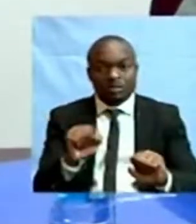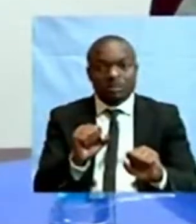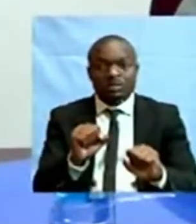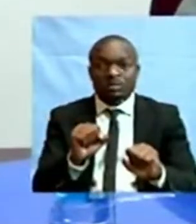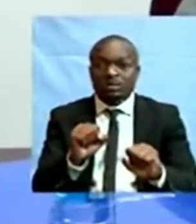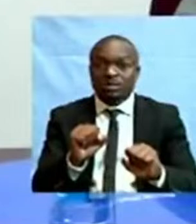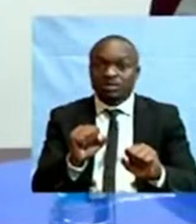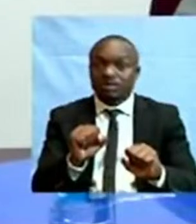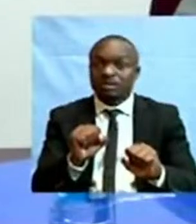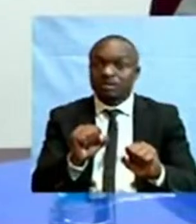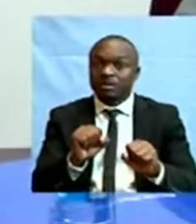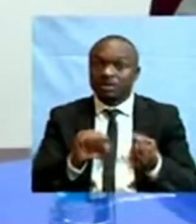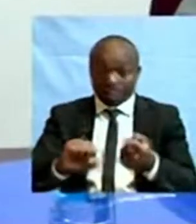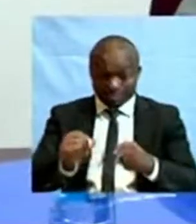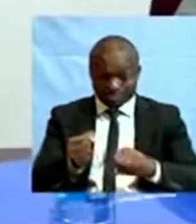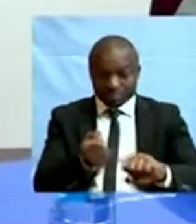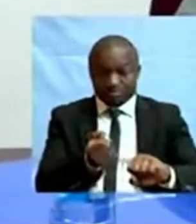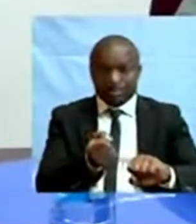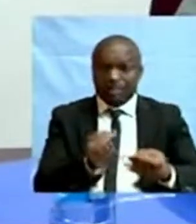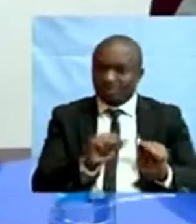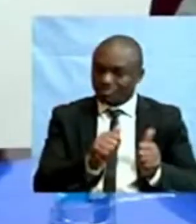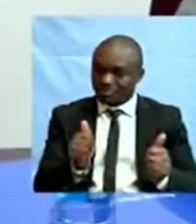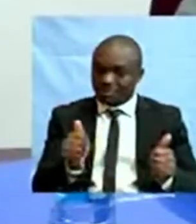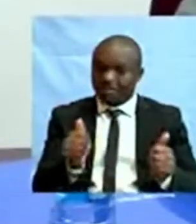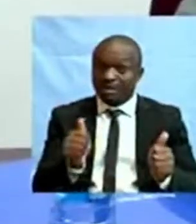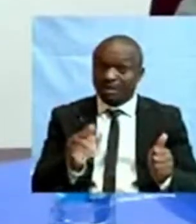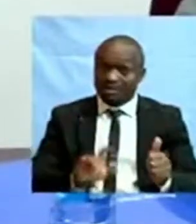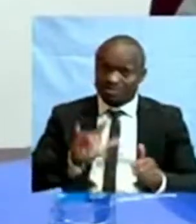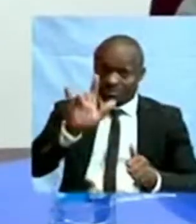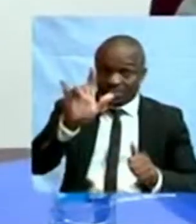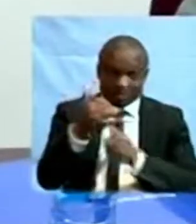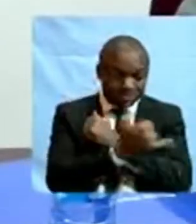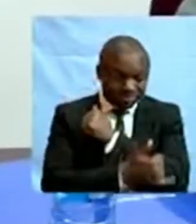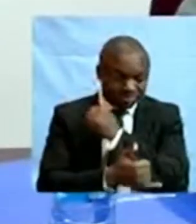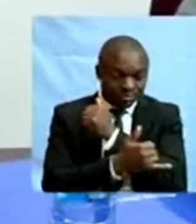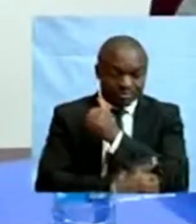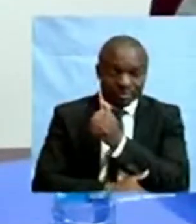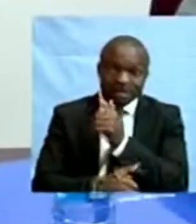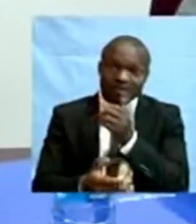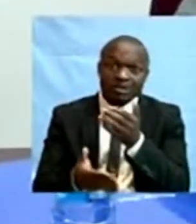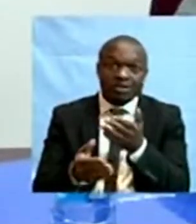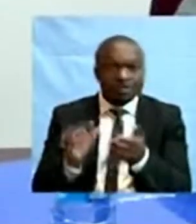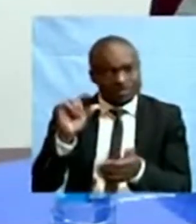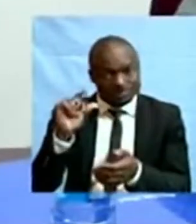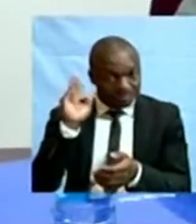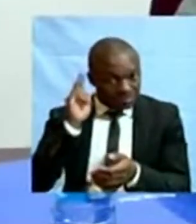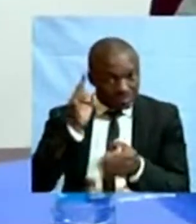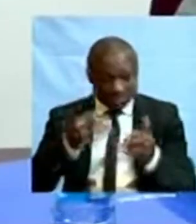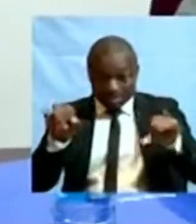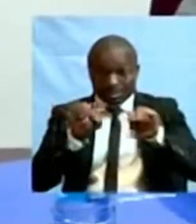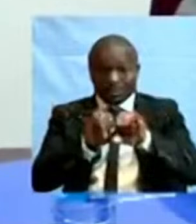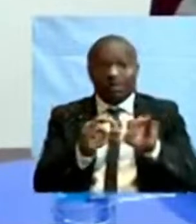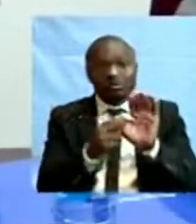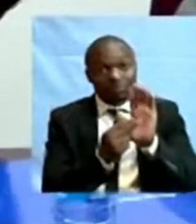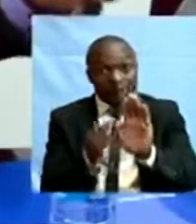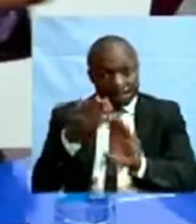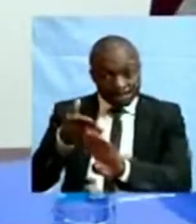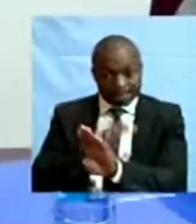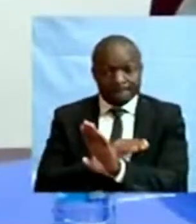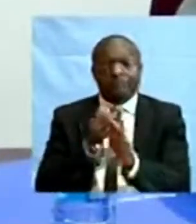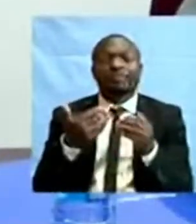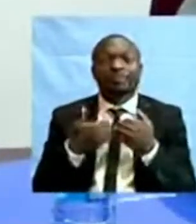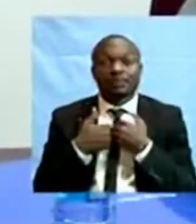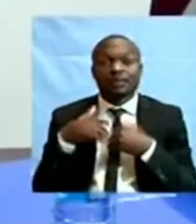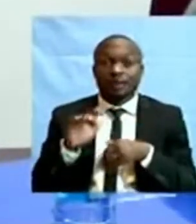efficient aviation development in the country. As a quick background maybe, it's also very important to indicate that before we had